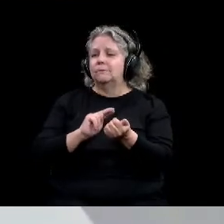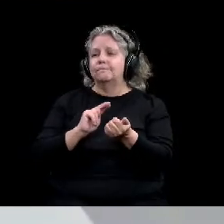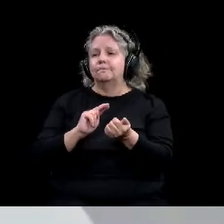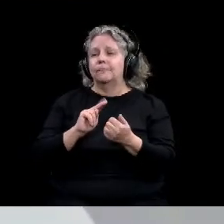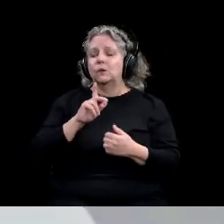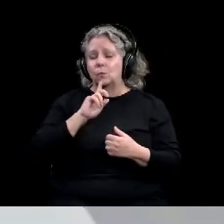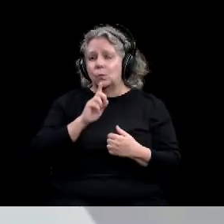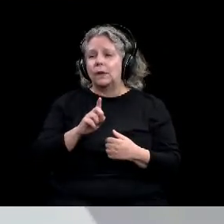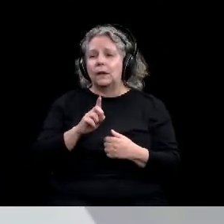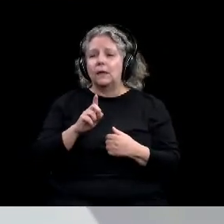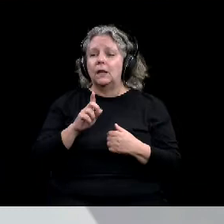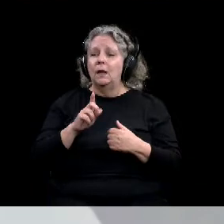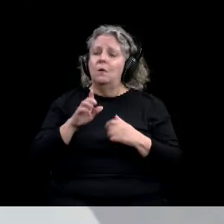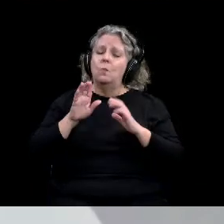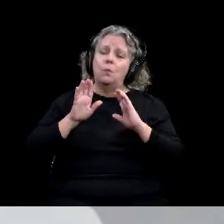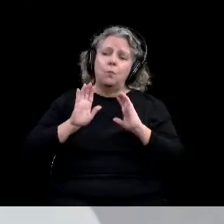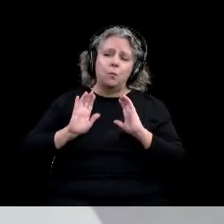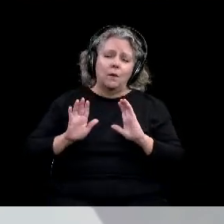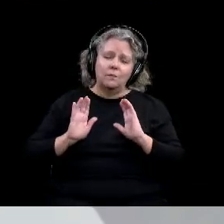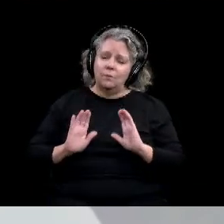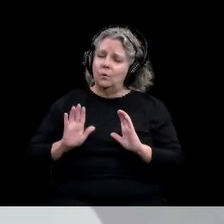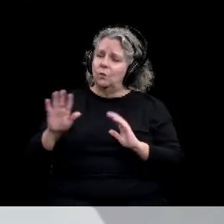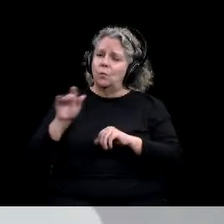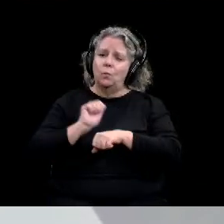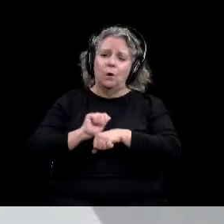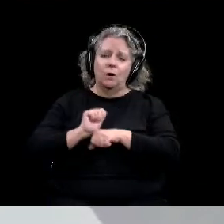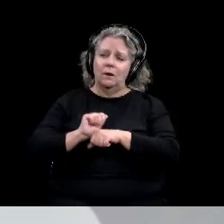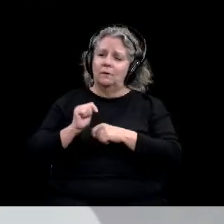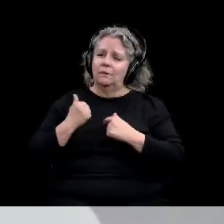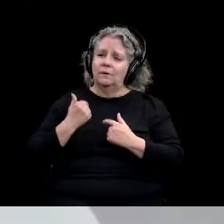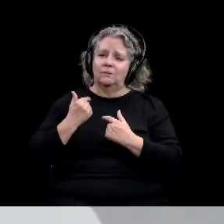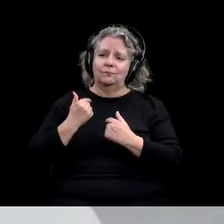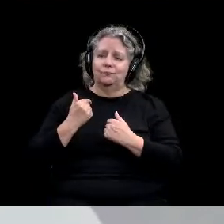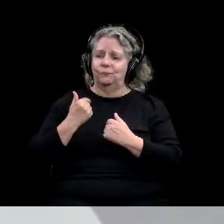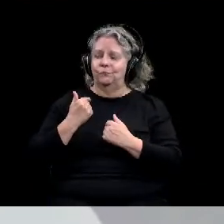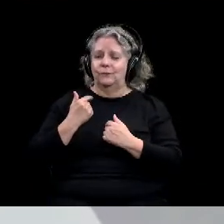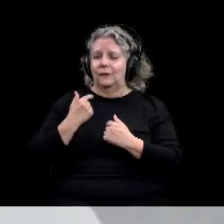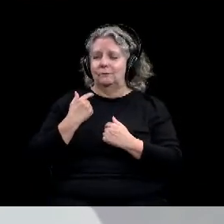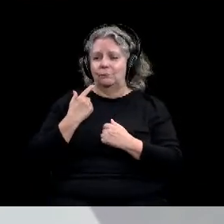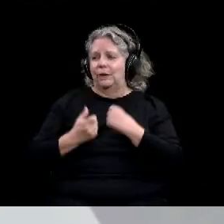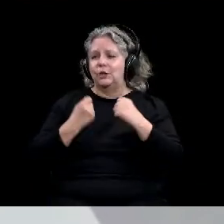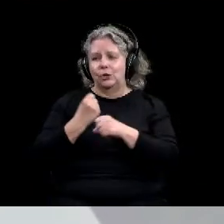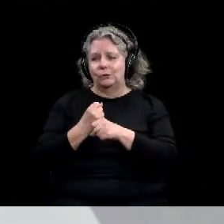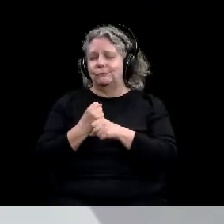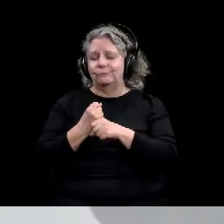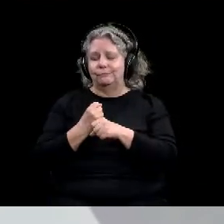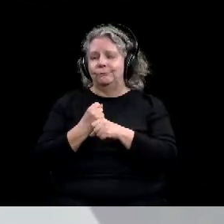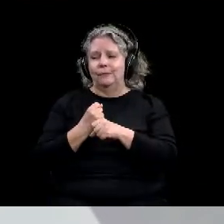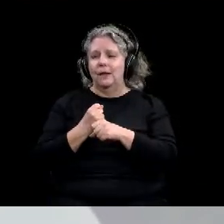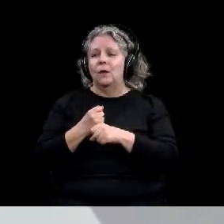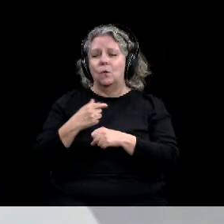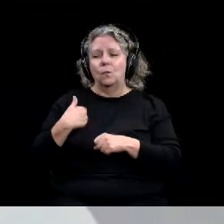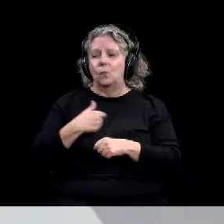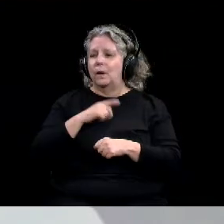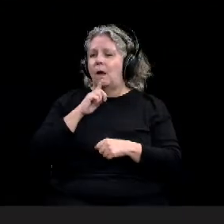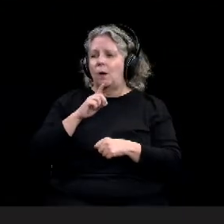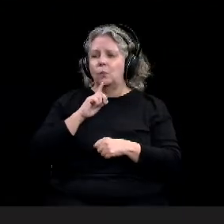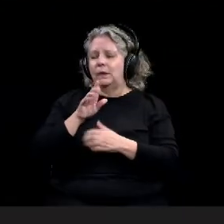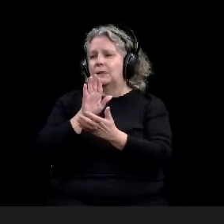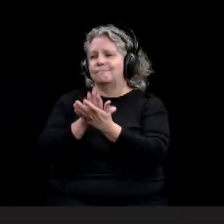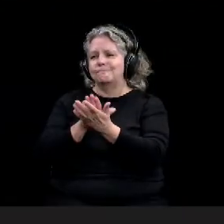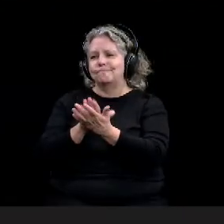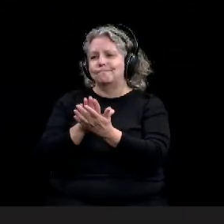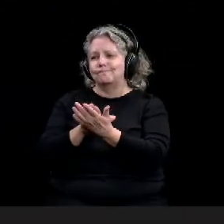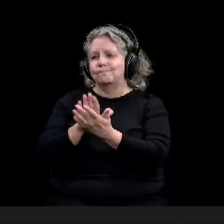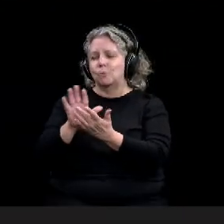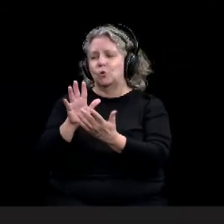and I think all of us just salute you and your courage and your service and your heart. So thank you. Well, thanks a lot, Jackson.